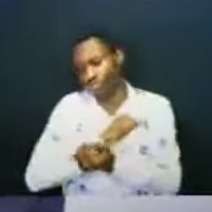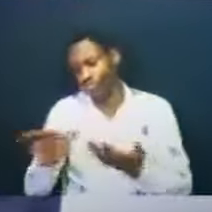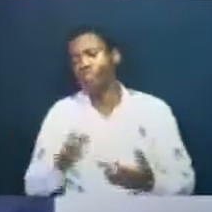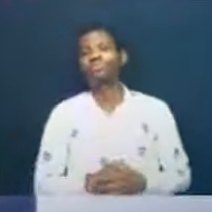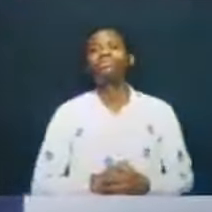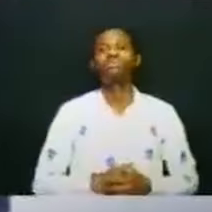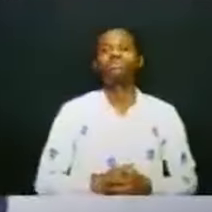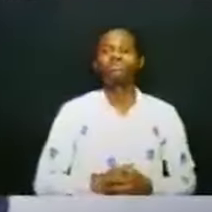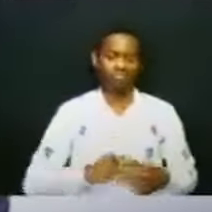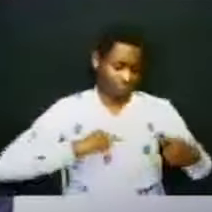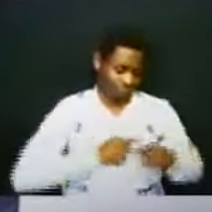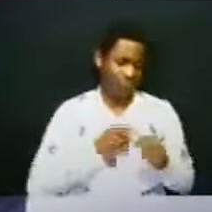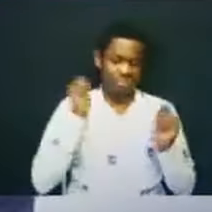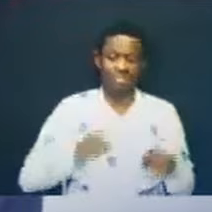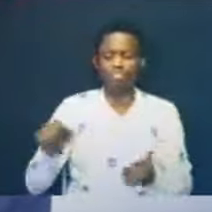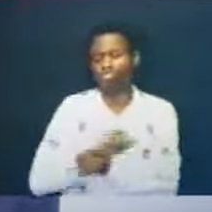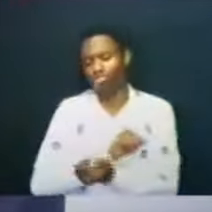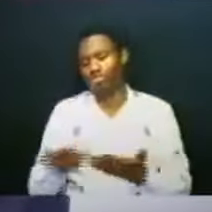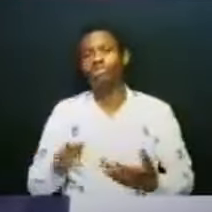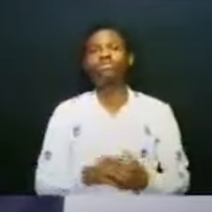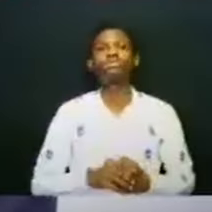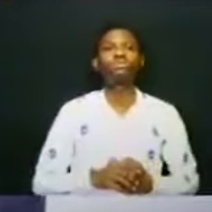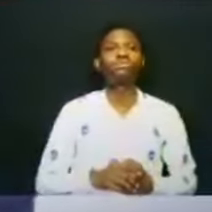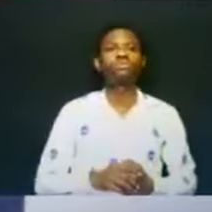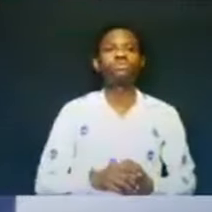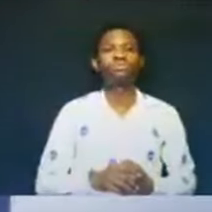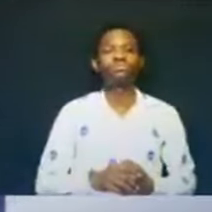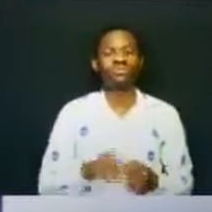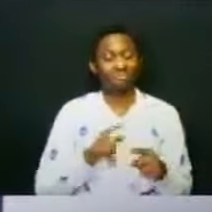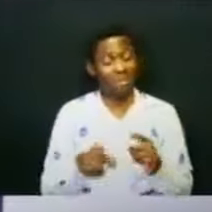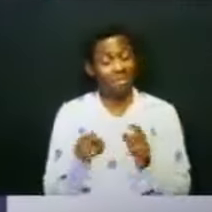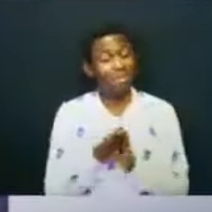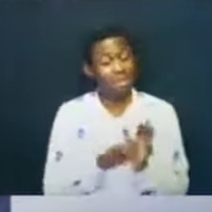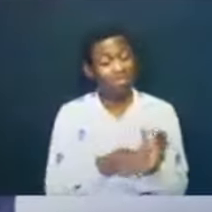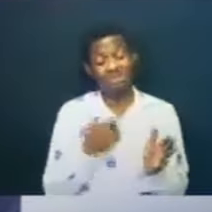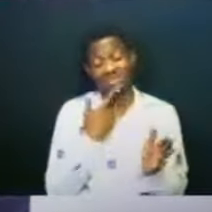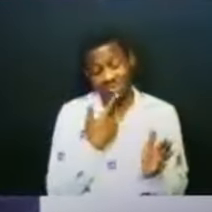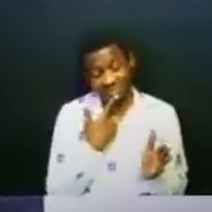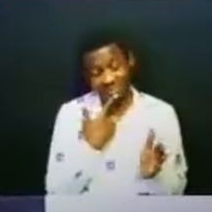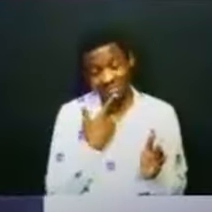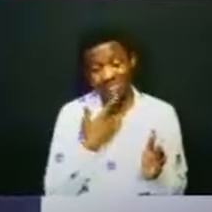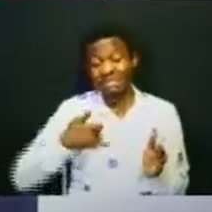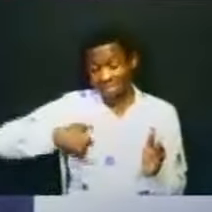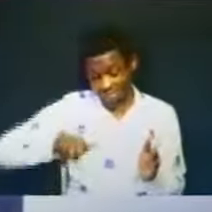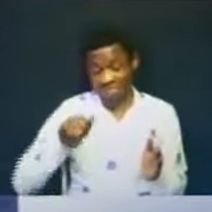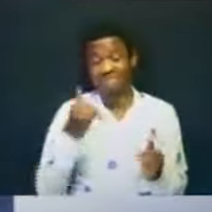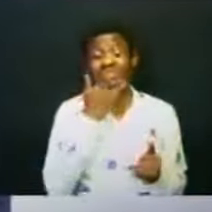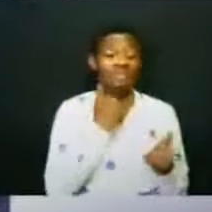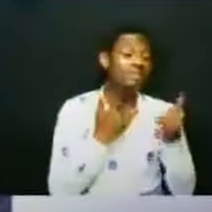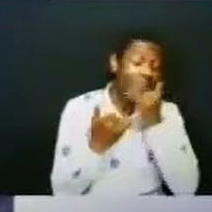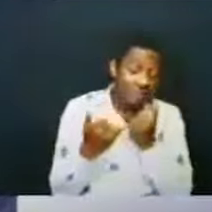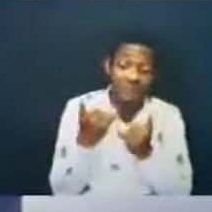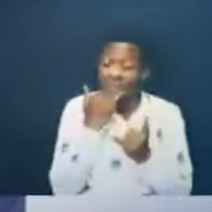eseyade. Bitterness destroys. Yaudie eseyade. Yet the Bible says that it is impossible that offenses